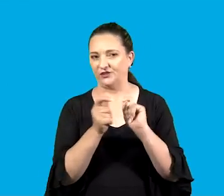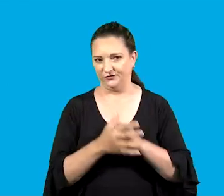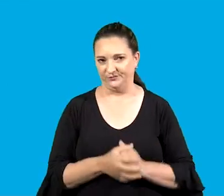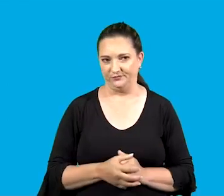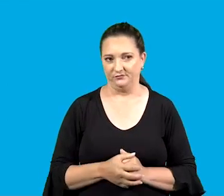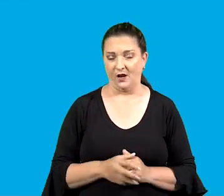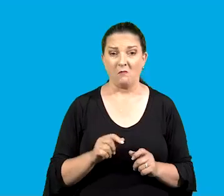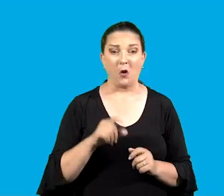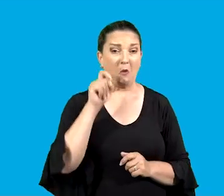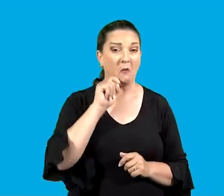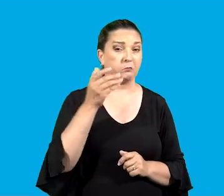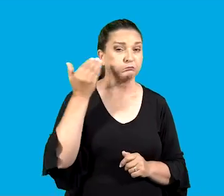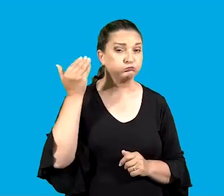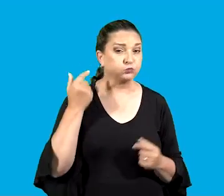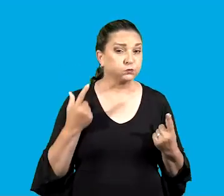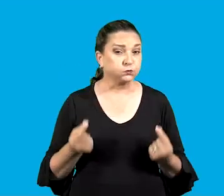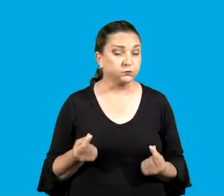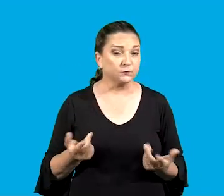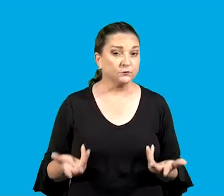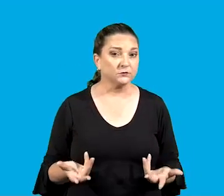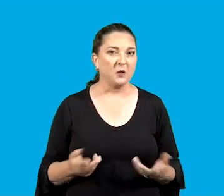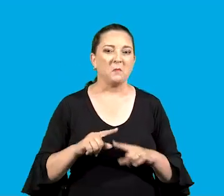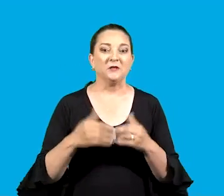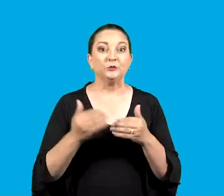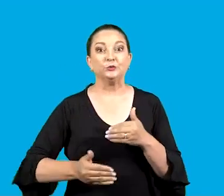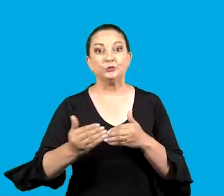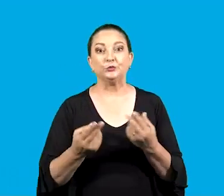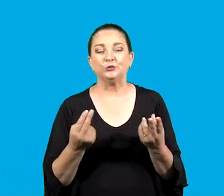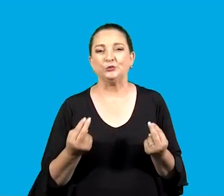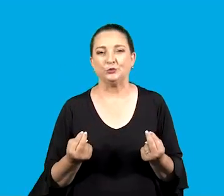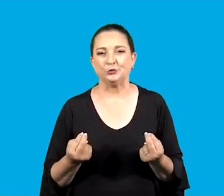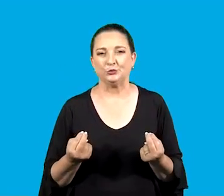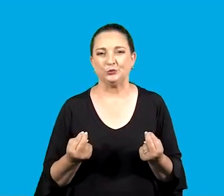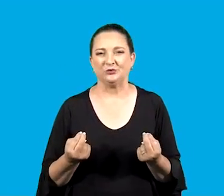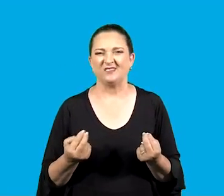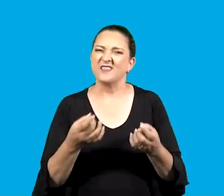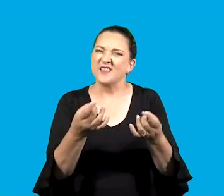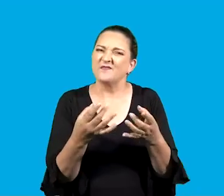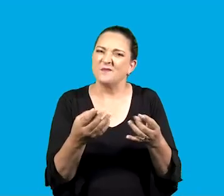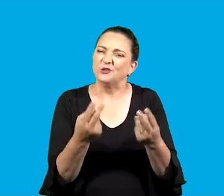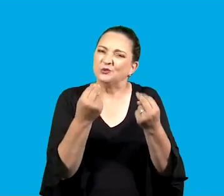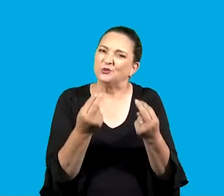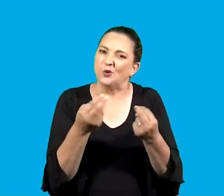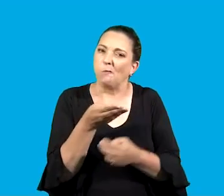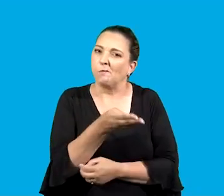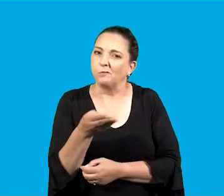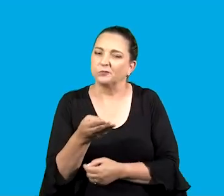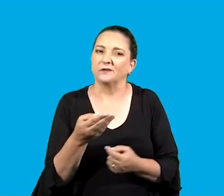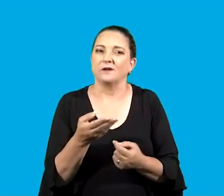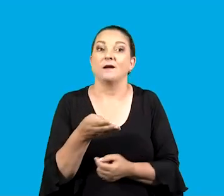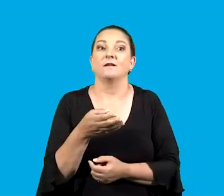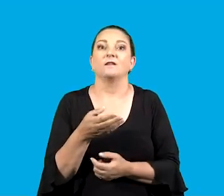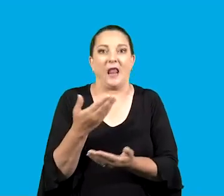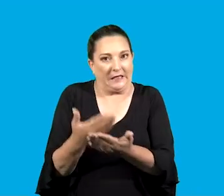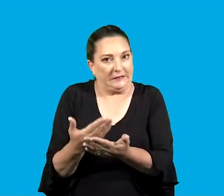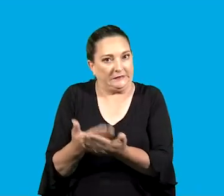old things that were there and now begin to look at the new thing. What new information is there